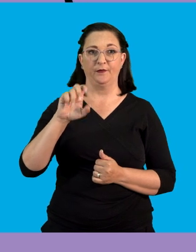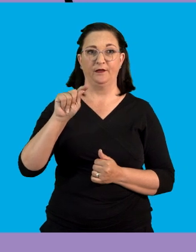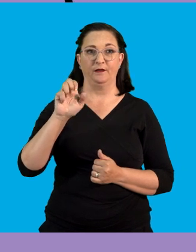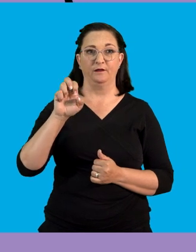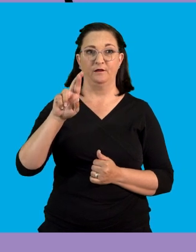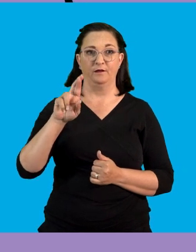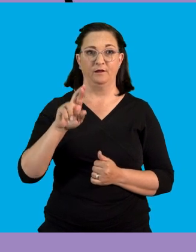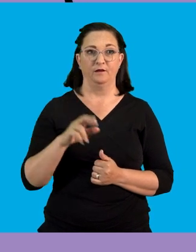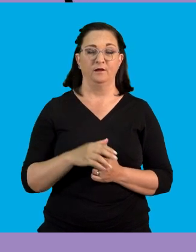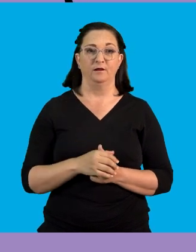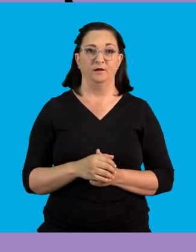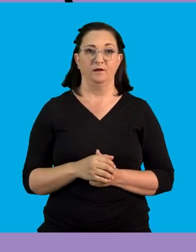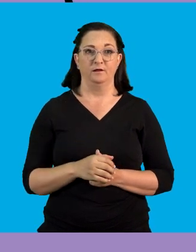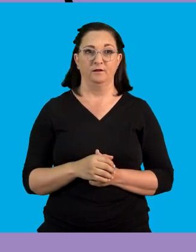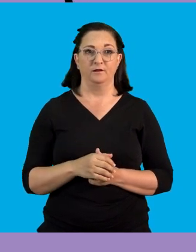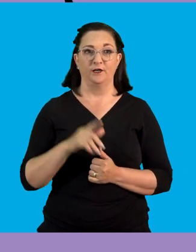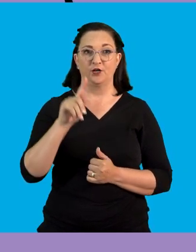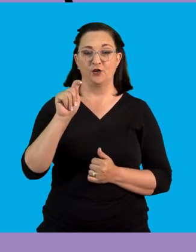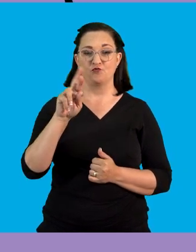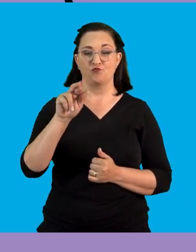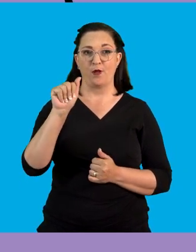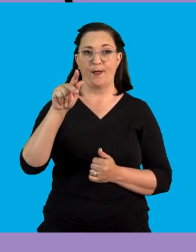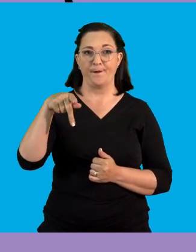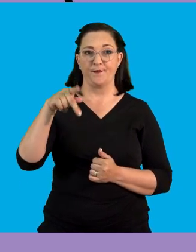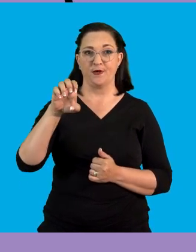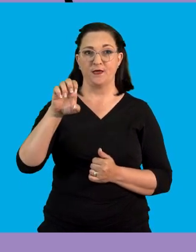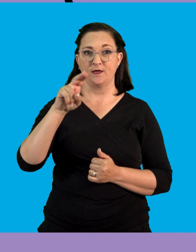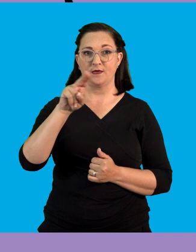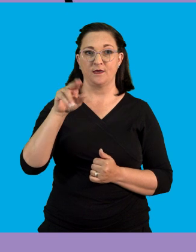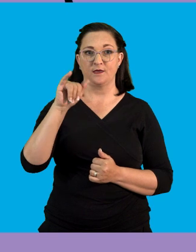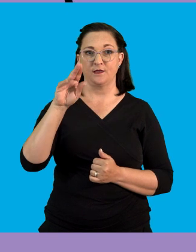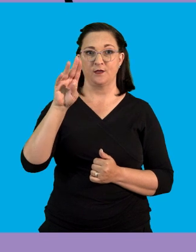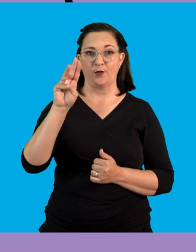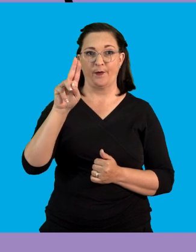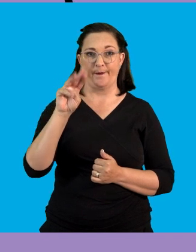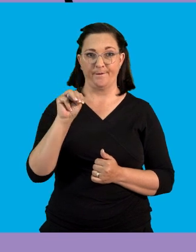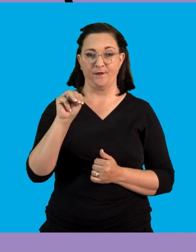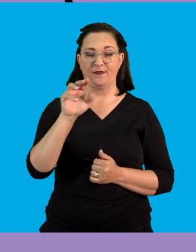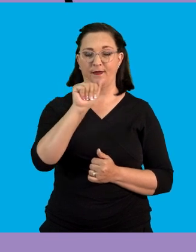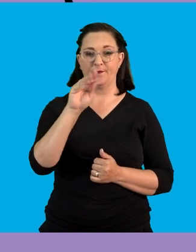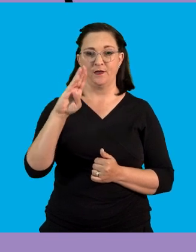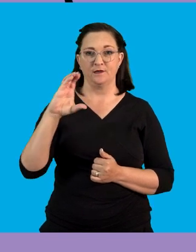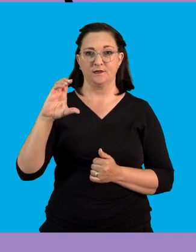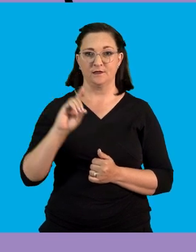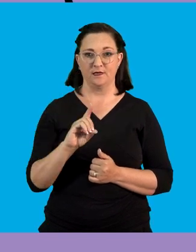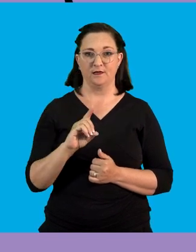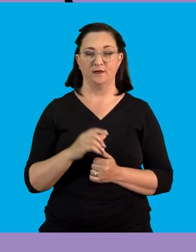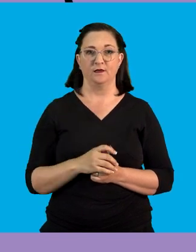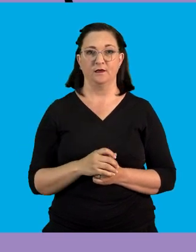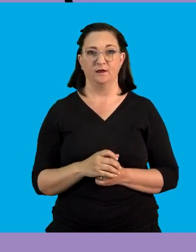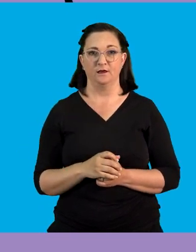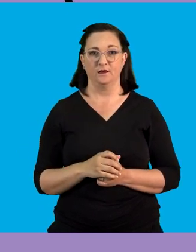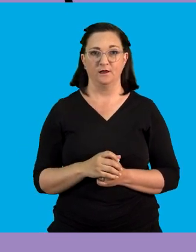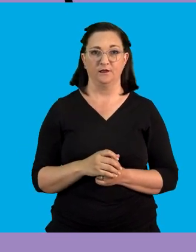perimeter, again, perimeter trapezium of trapezium ABCD is